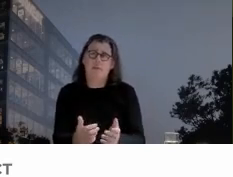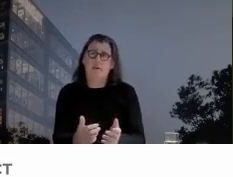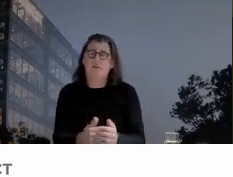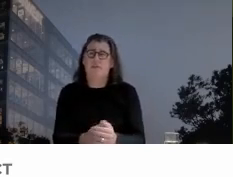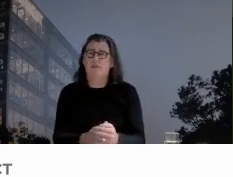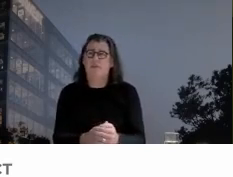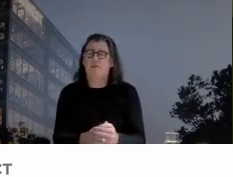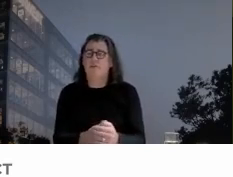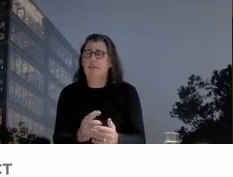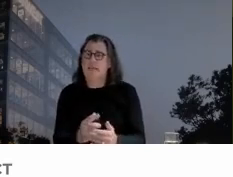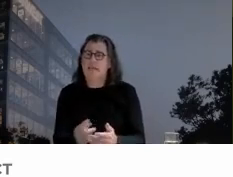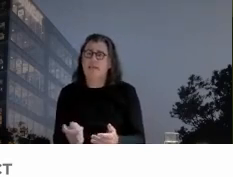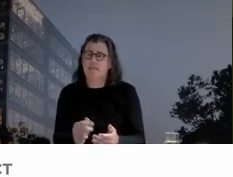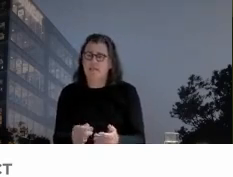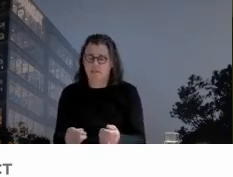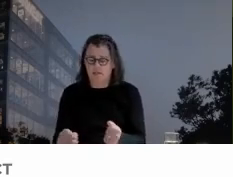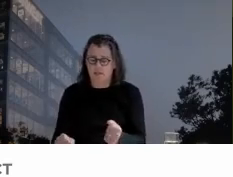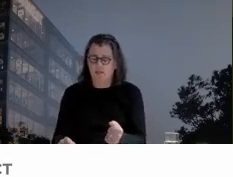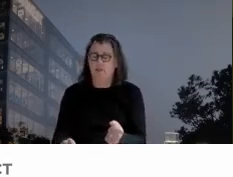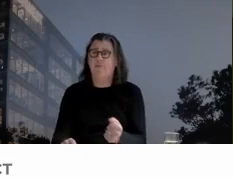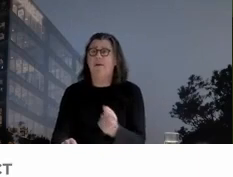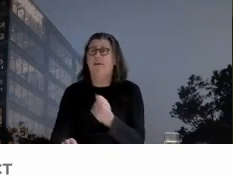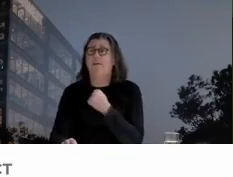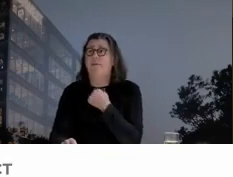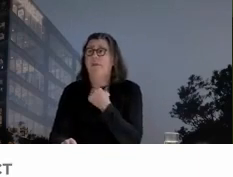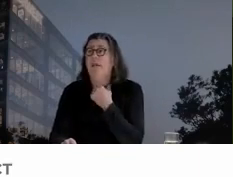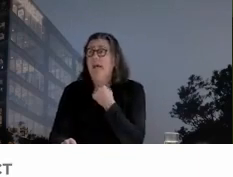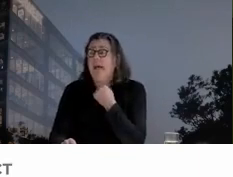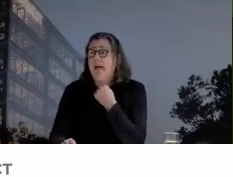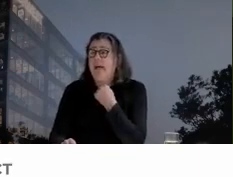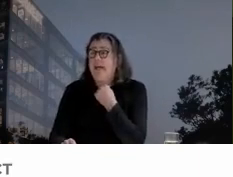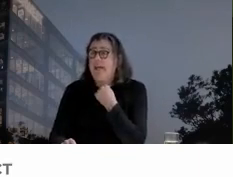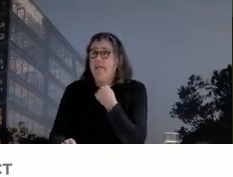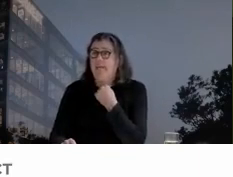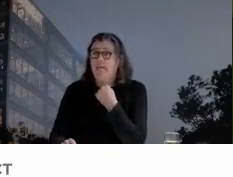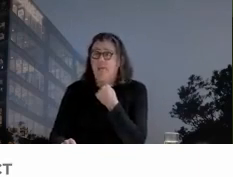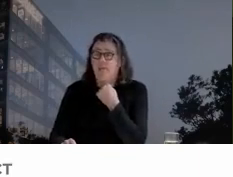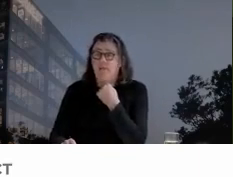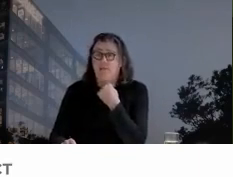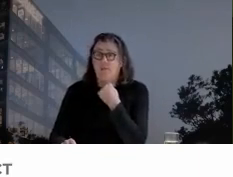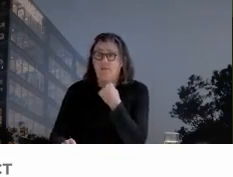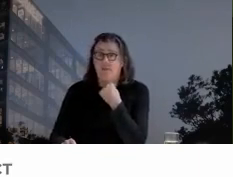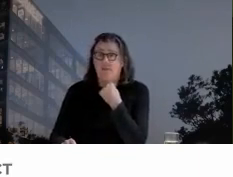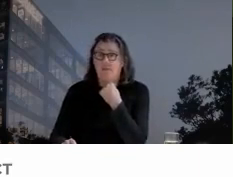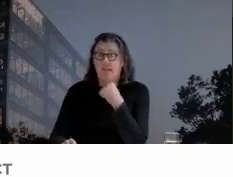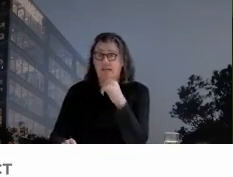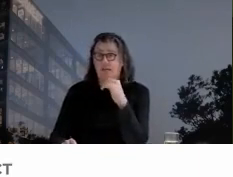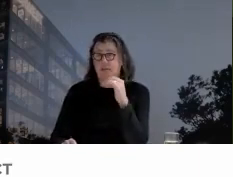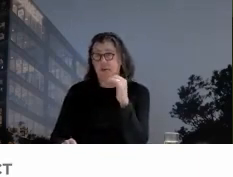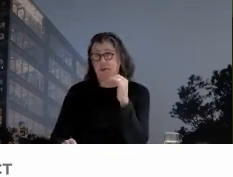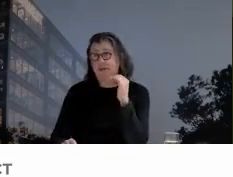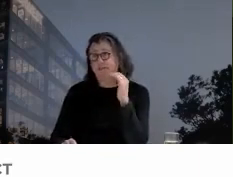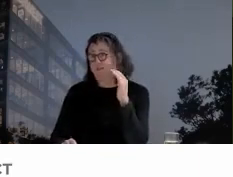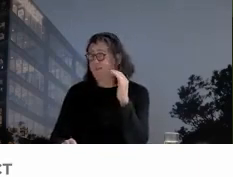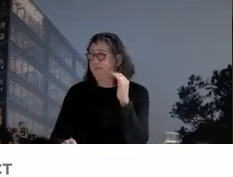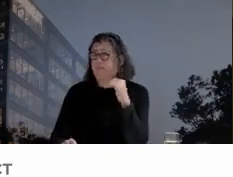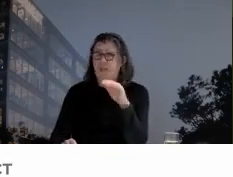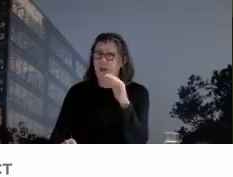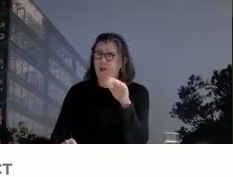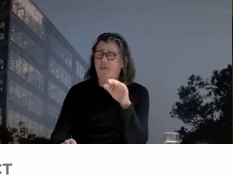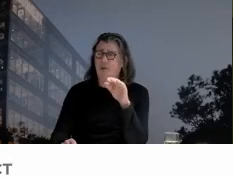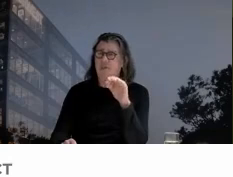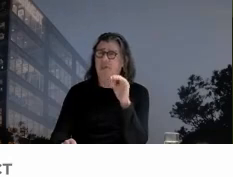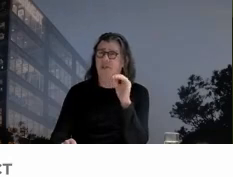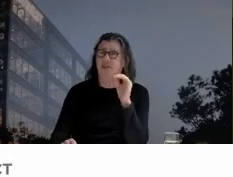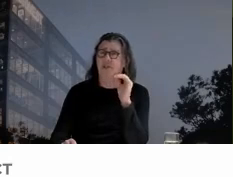about 45 degrees to north. And again, you can see the summary of the various ESD initiatives that we've undertaken on this project.